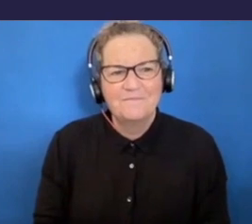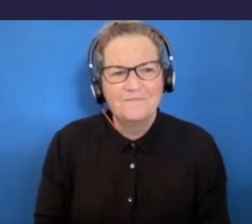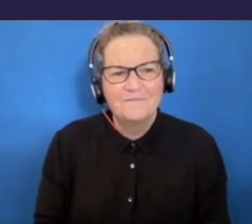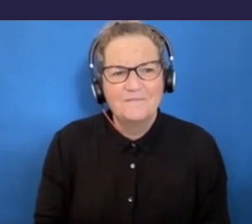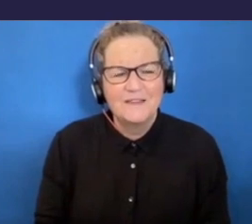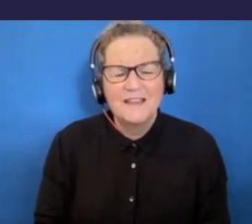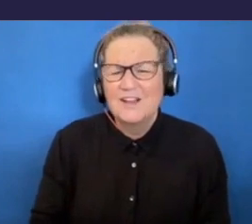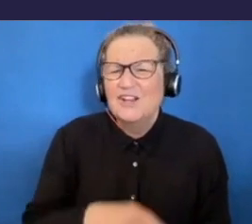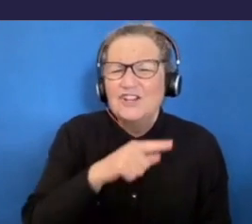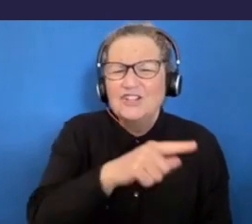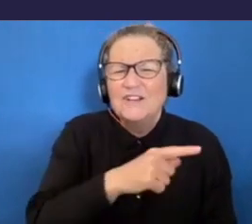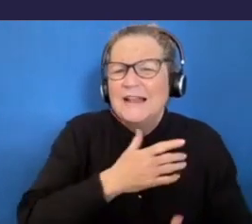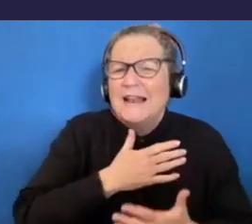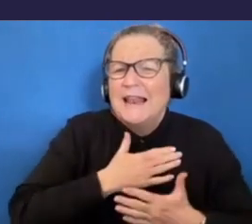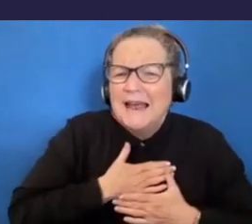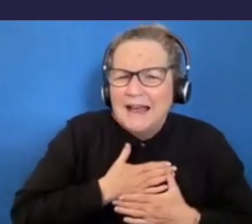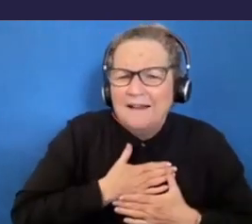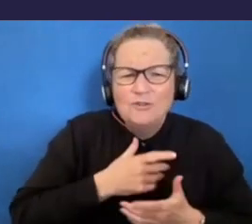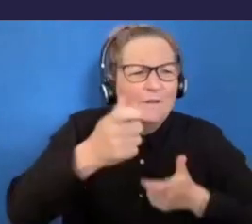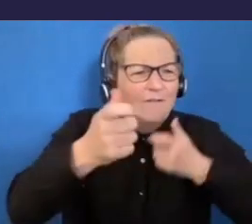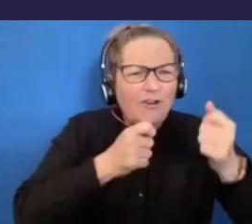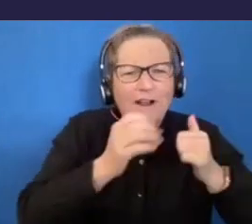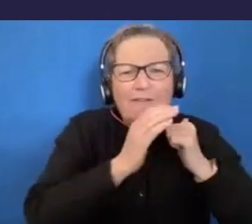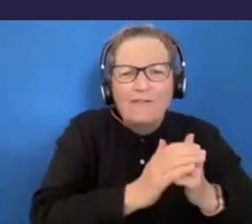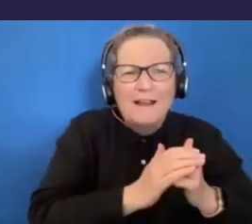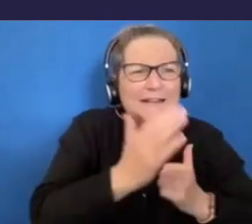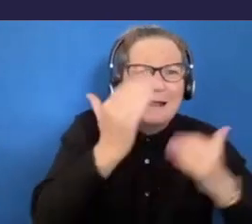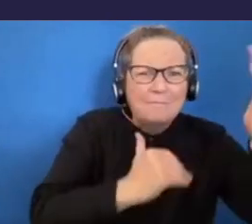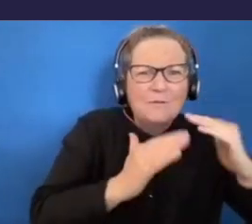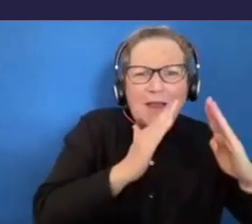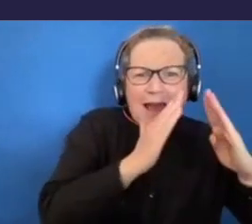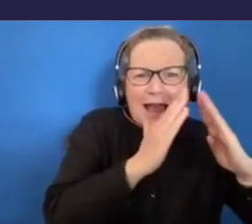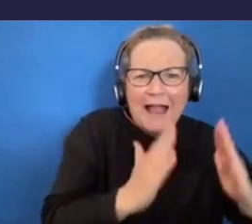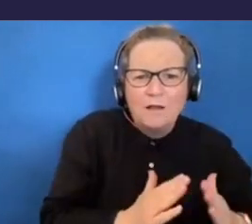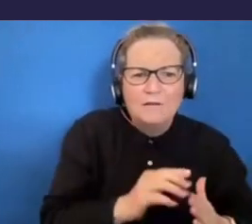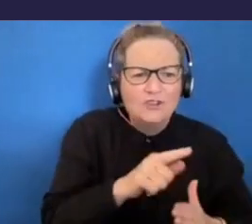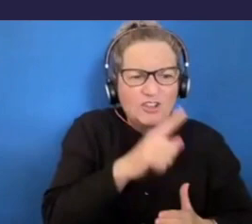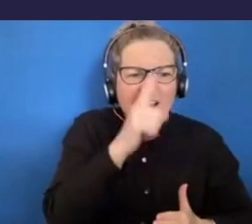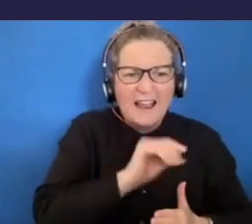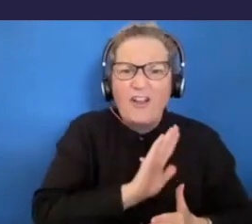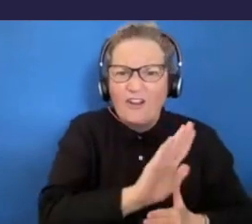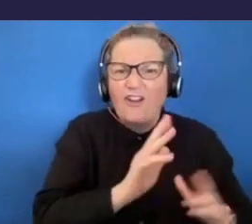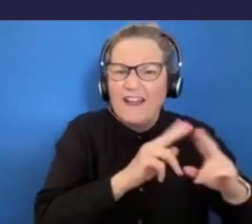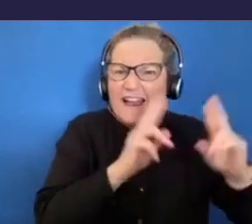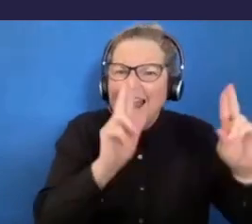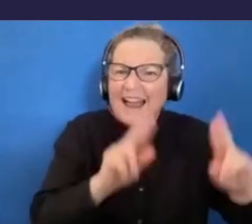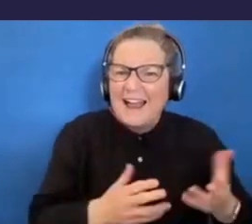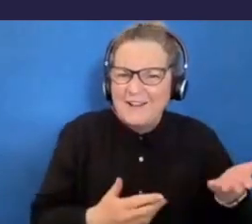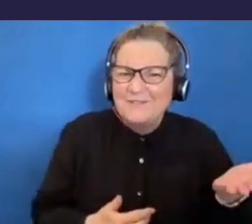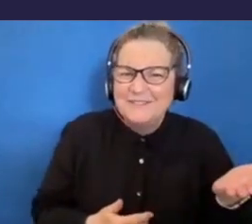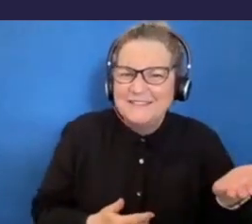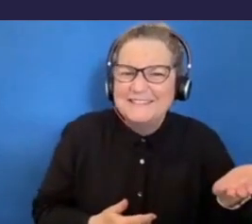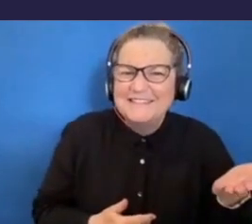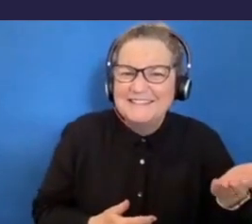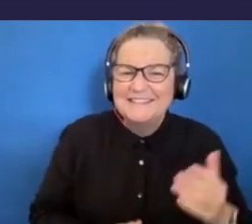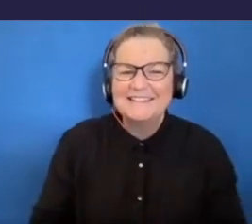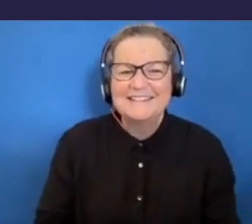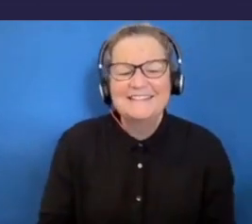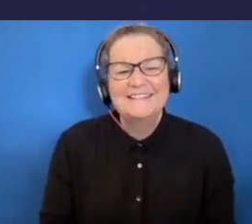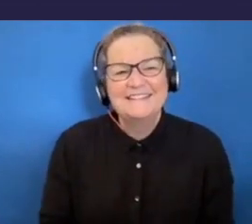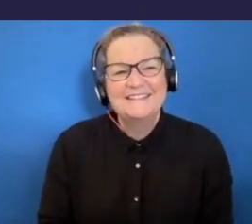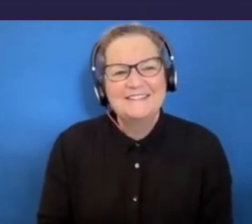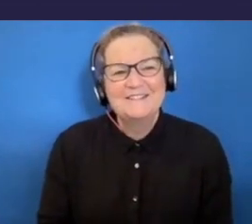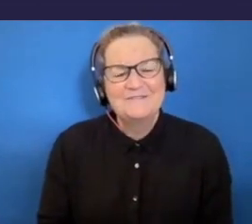to entertain and have friends over. And she can, because this is her house. Jessica with housemates in kitchen preparing